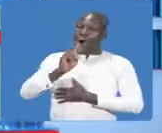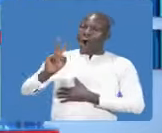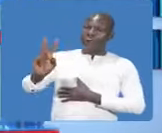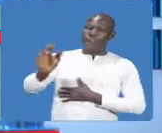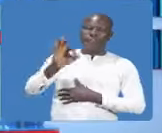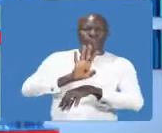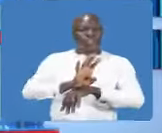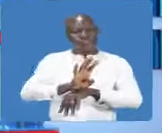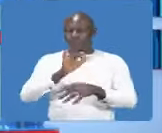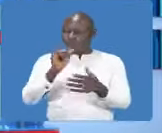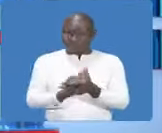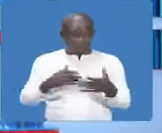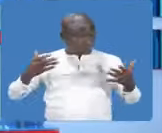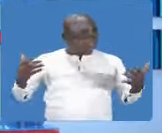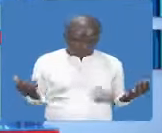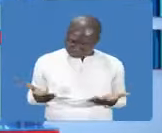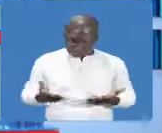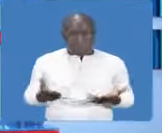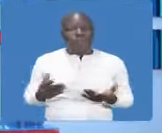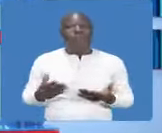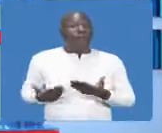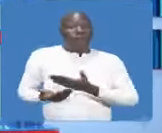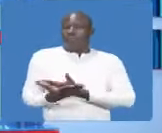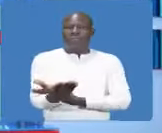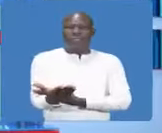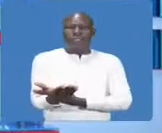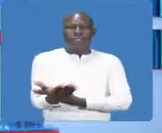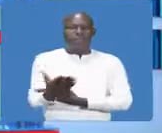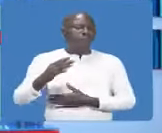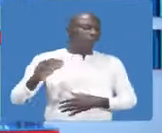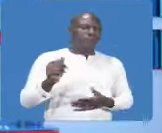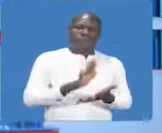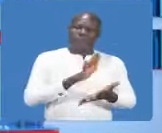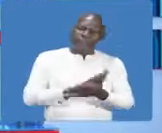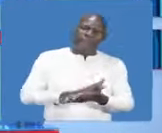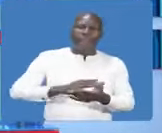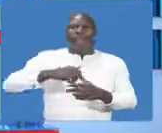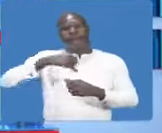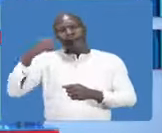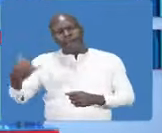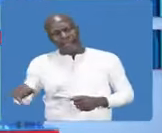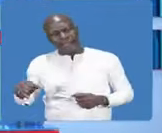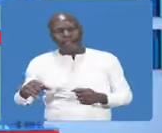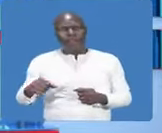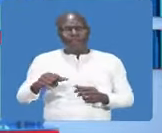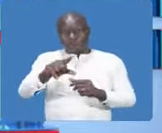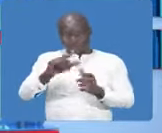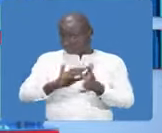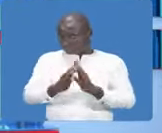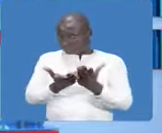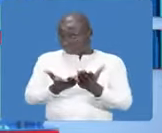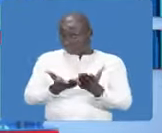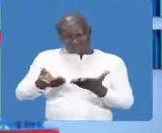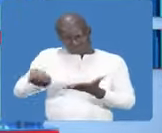of the Church enye enti enano pay fa o paper ene o pen na fa o bible no eka ho